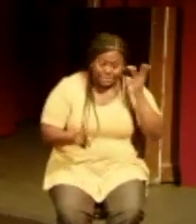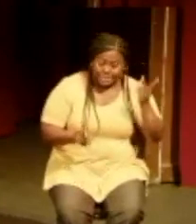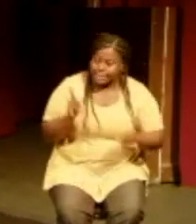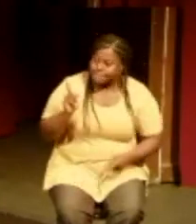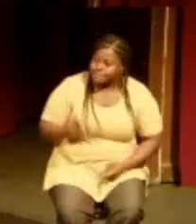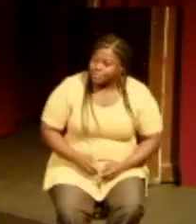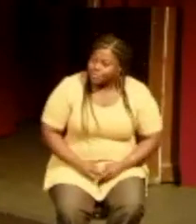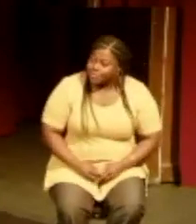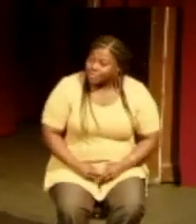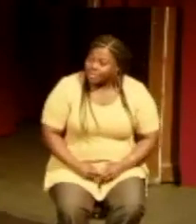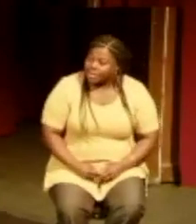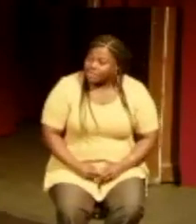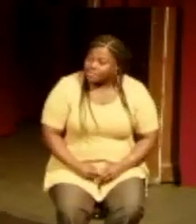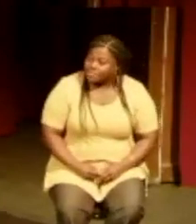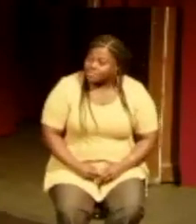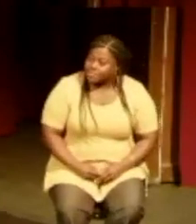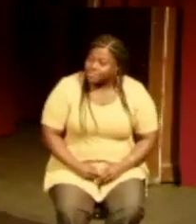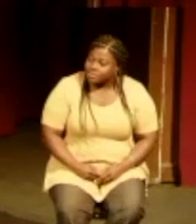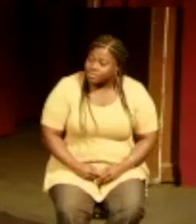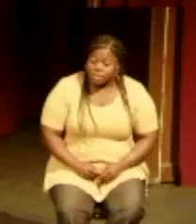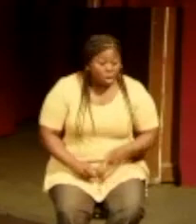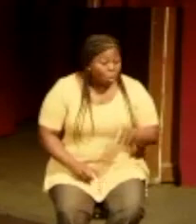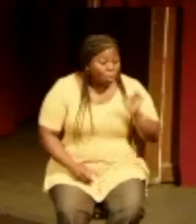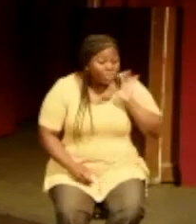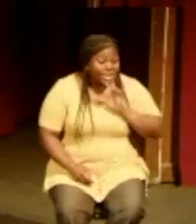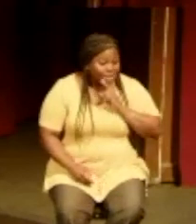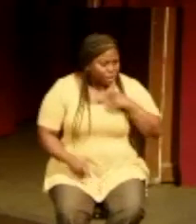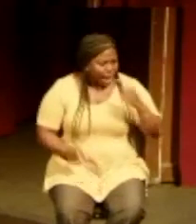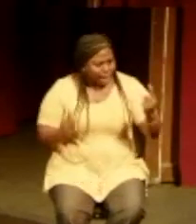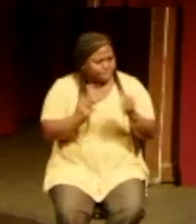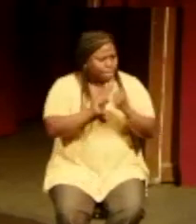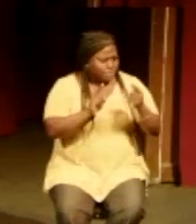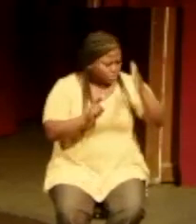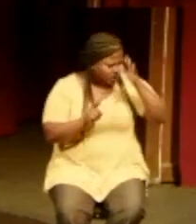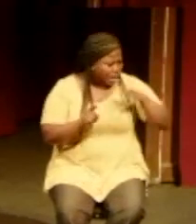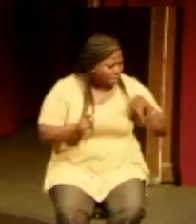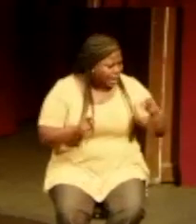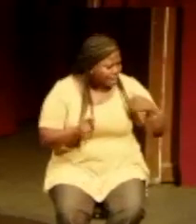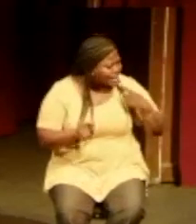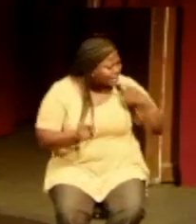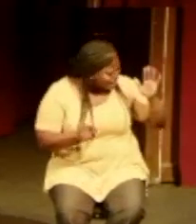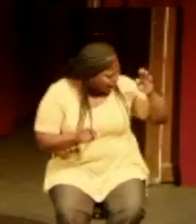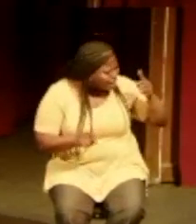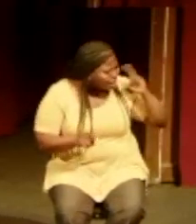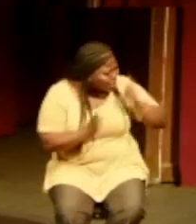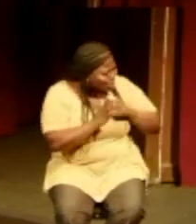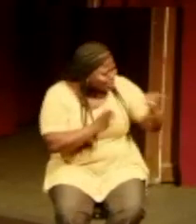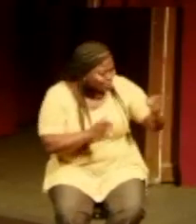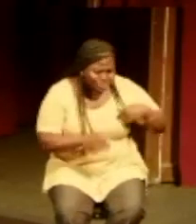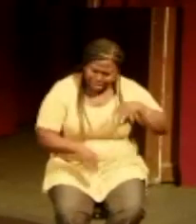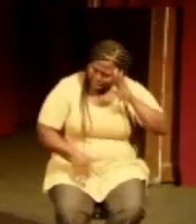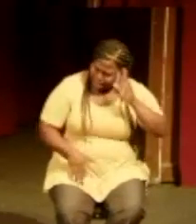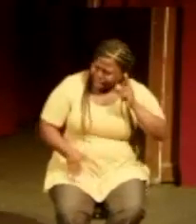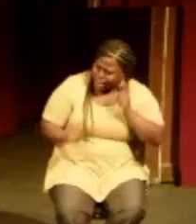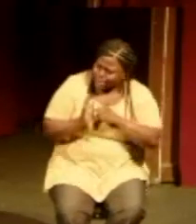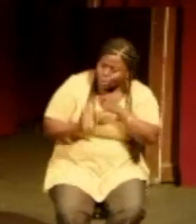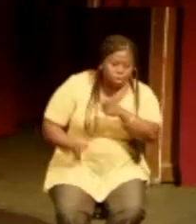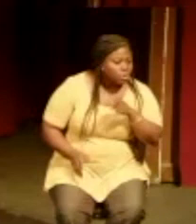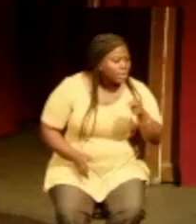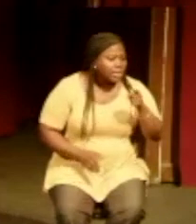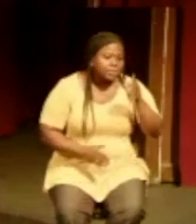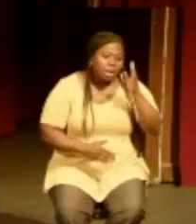I bumped into him in the cafeteria and I said, hey, I recognize you. And he goes, hey, I recognize you. He is the most humble